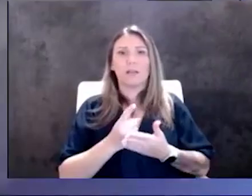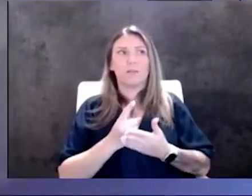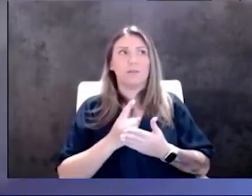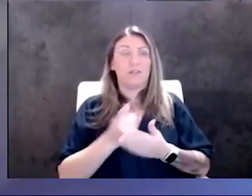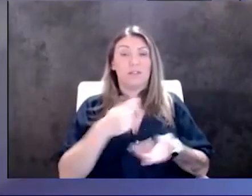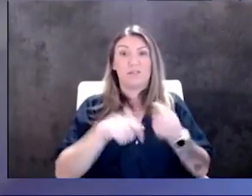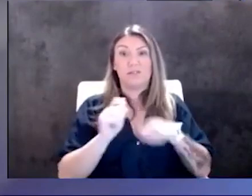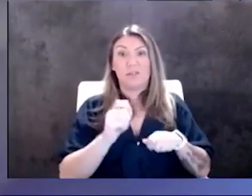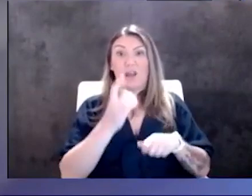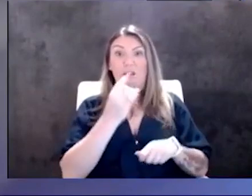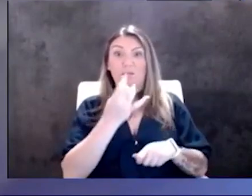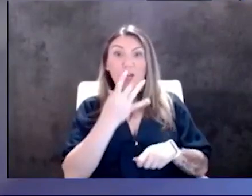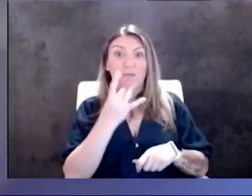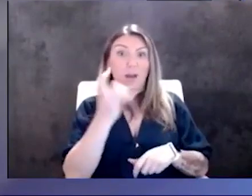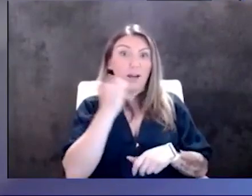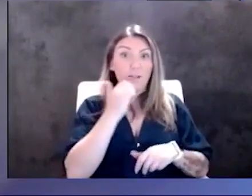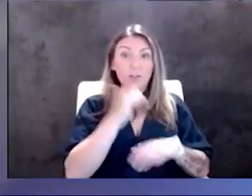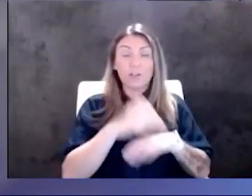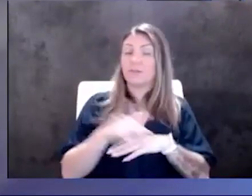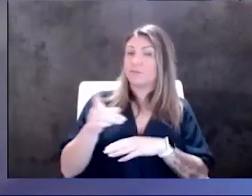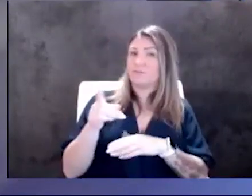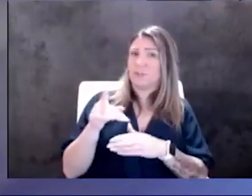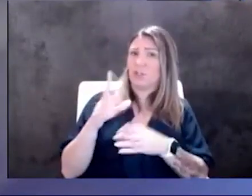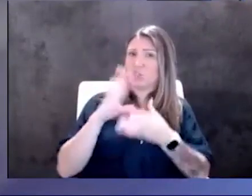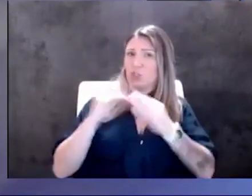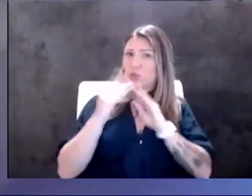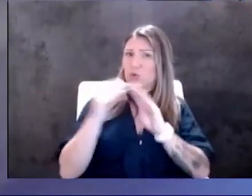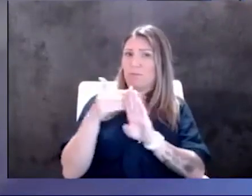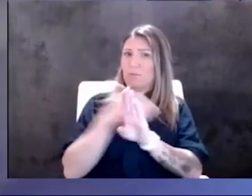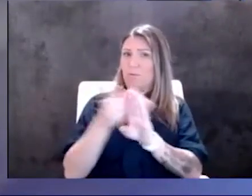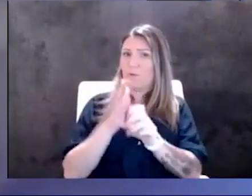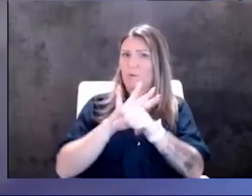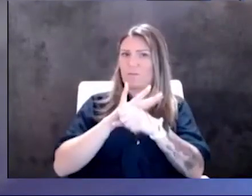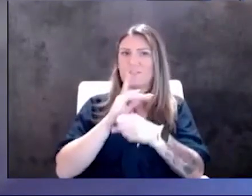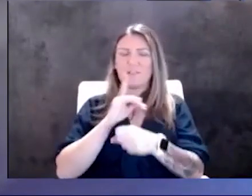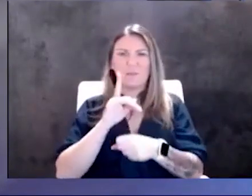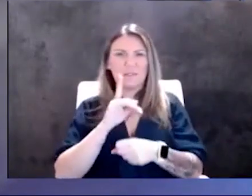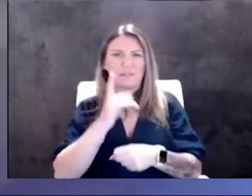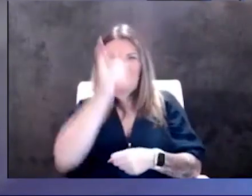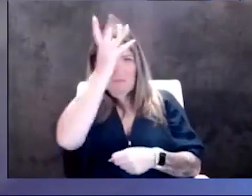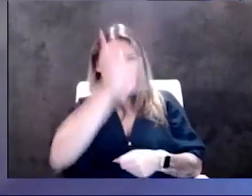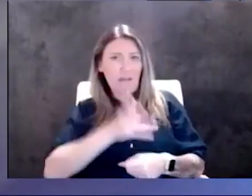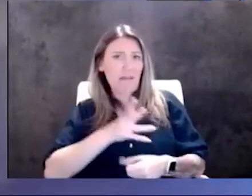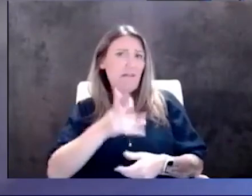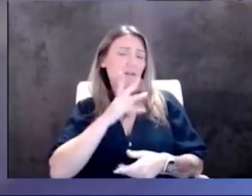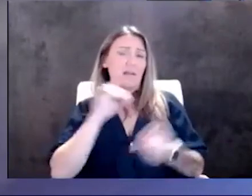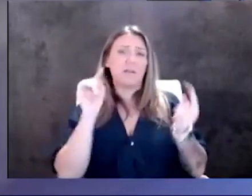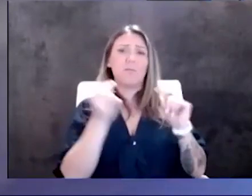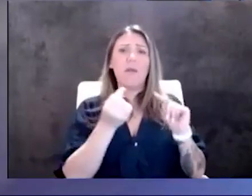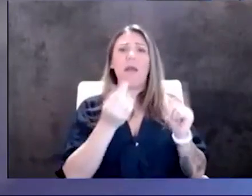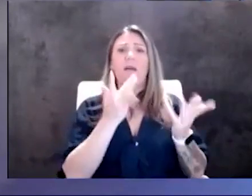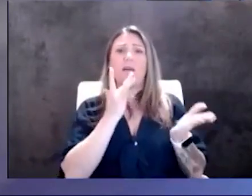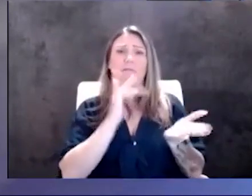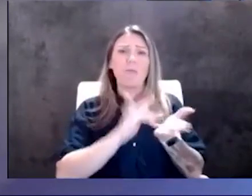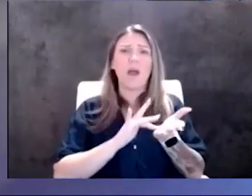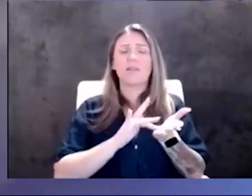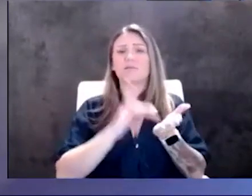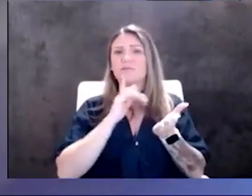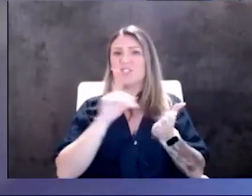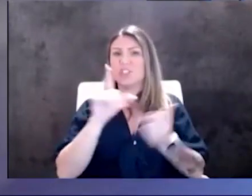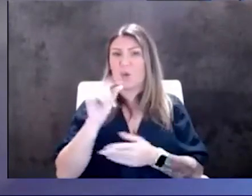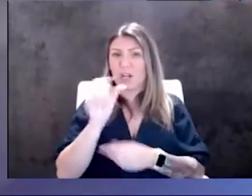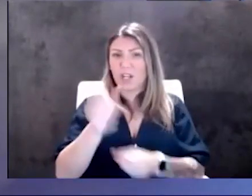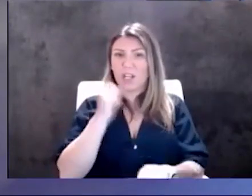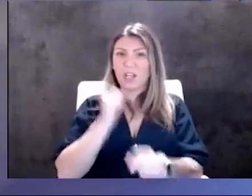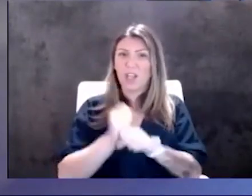did a story right before COVID about a gentleman who had been on painkillers for 20 years. He'd been in a car accident. So is the device and he had a device